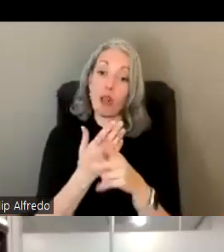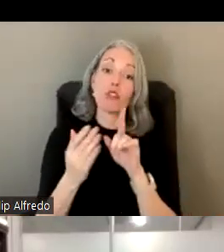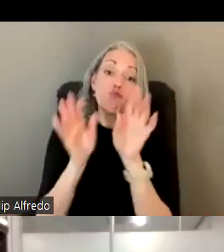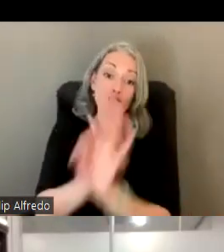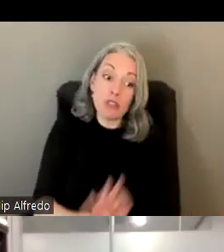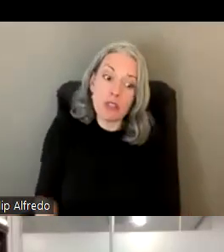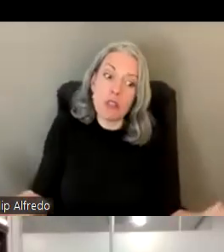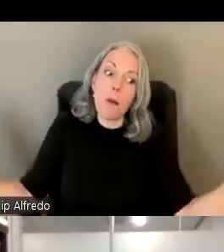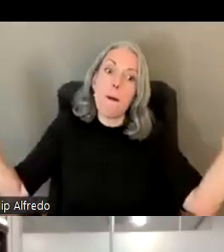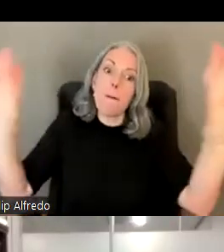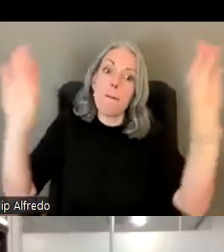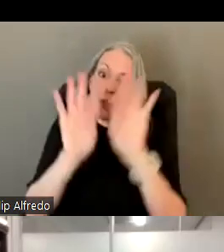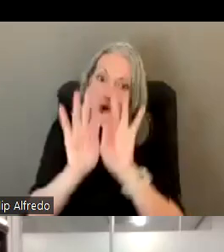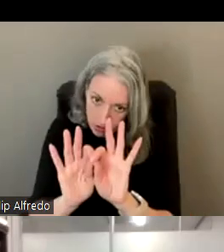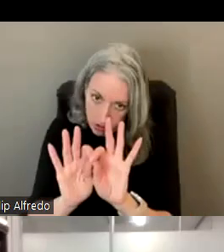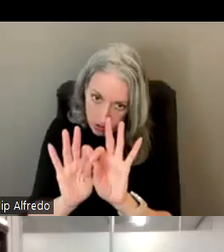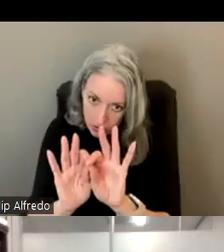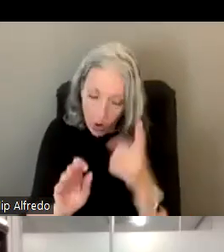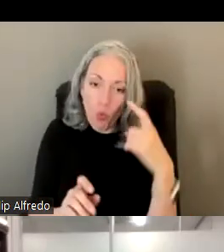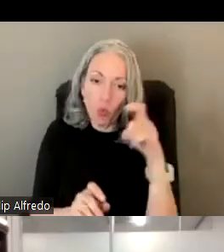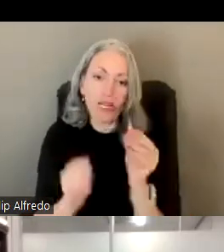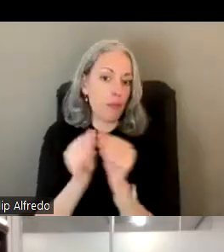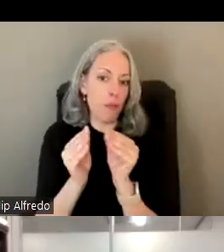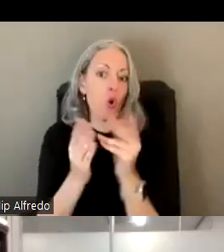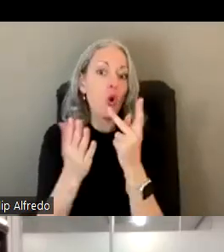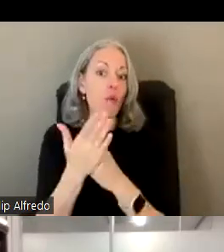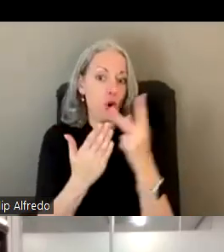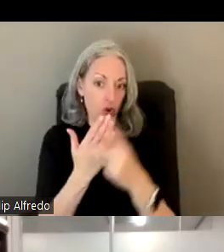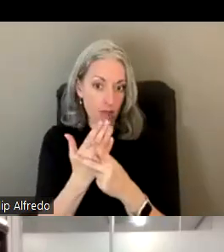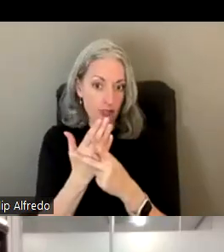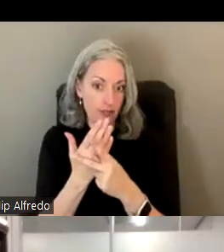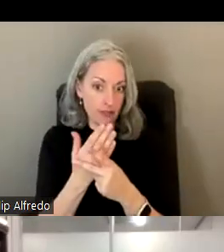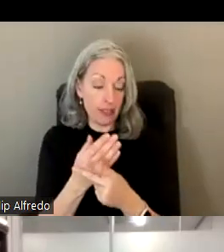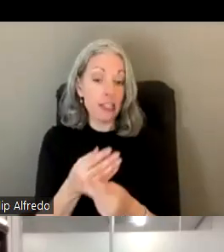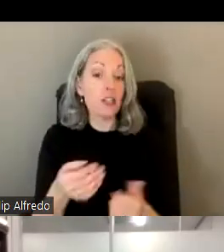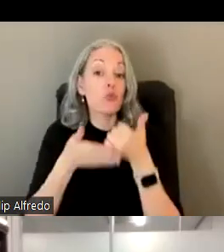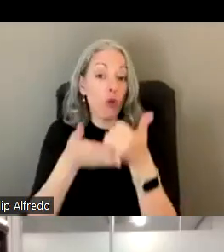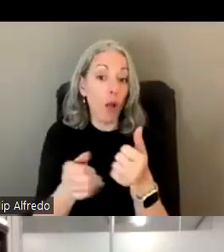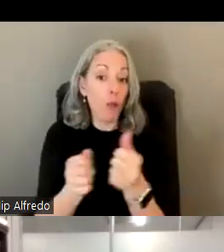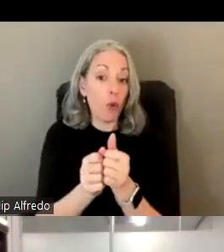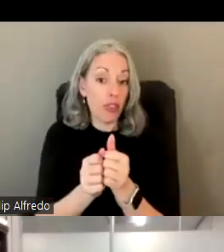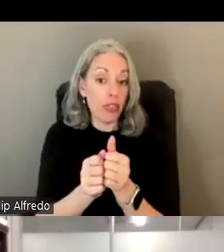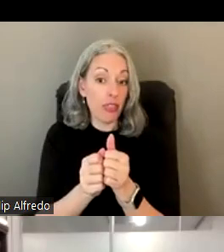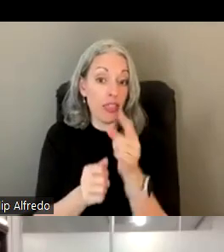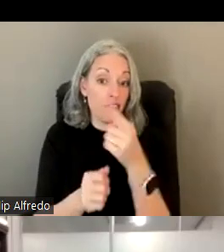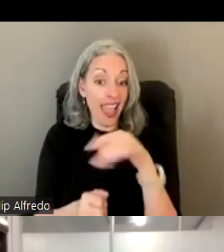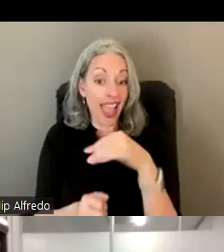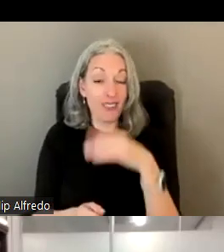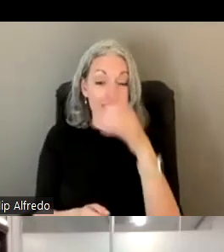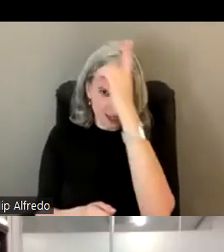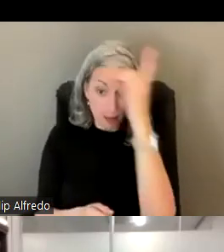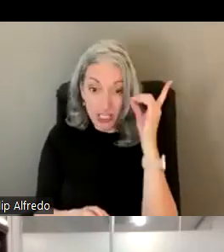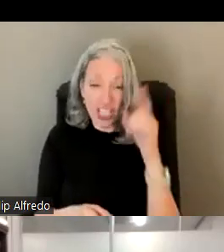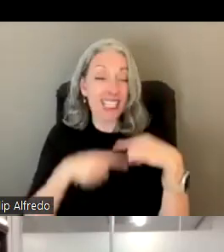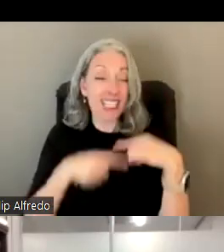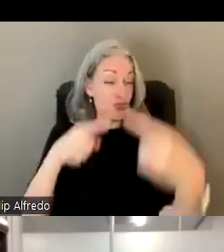families. We need so many more of those adult day programs that are dementia capable, and they're really struggling right now. It's